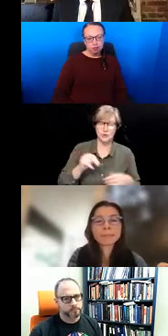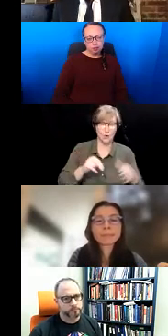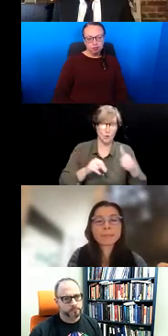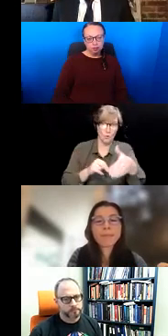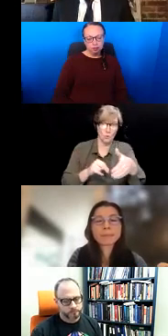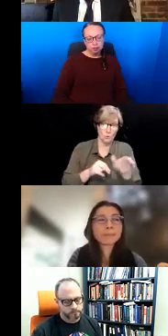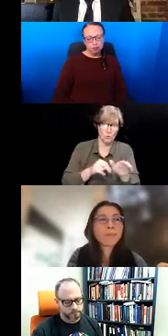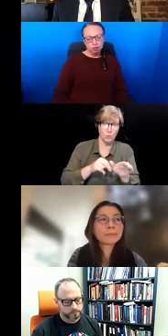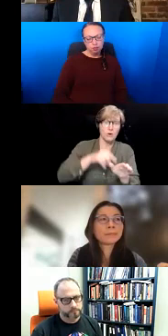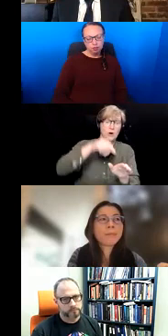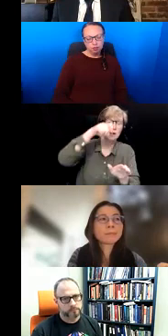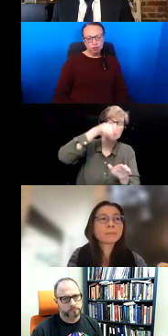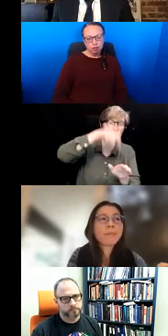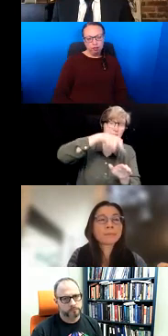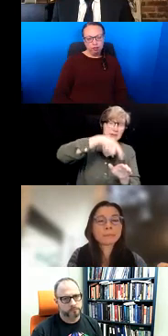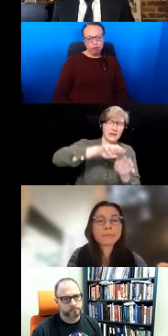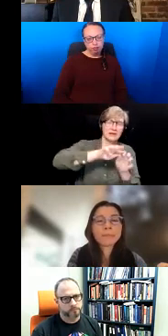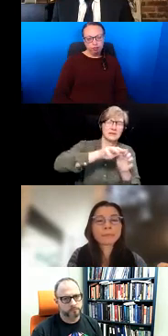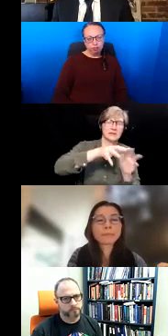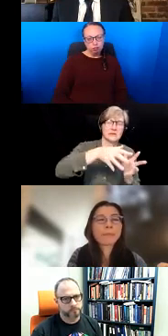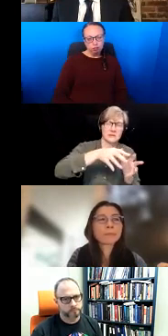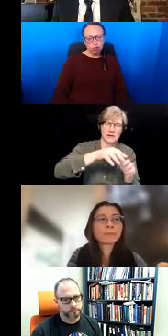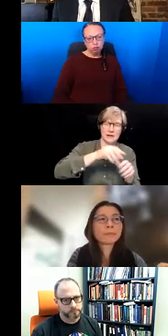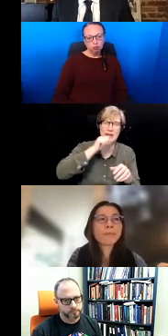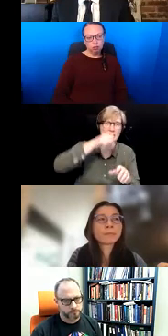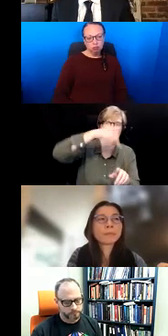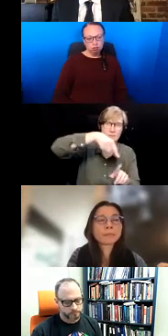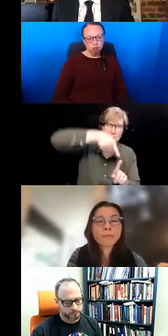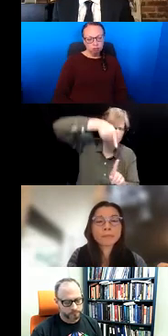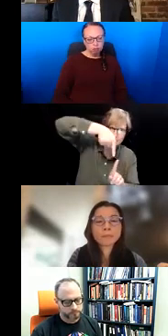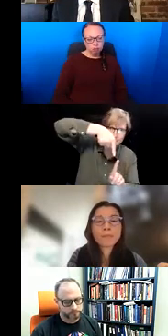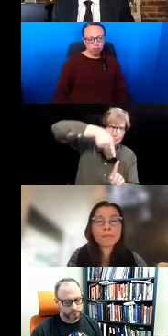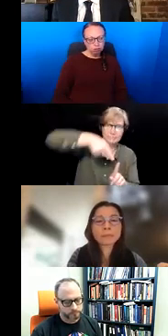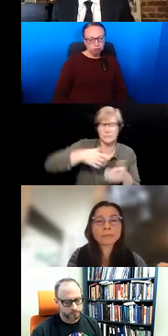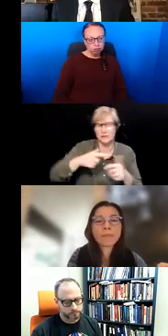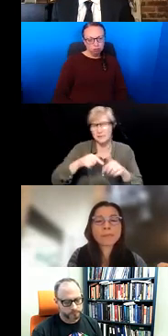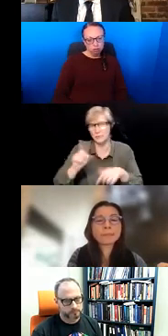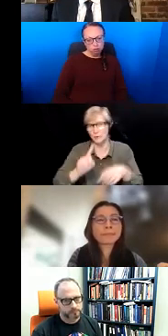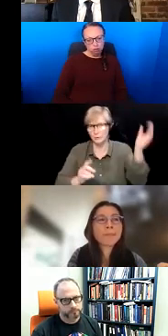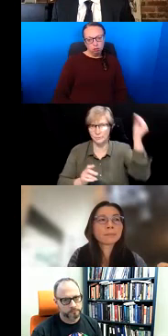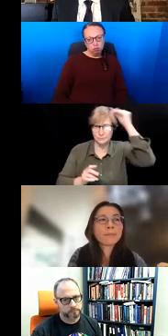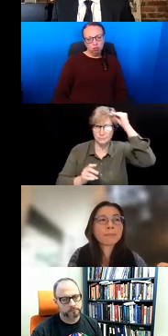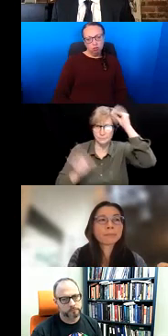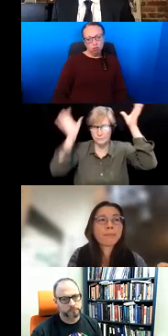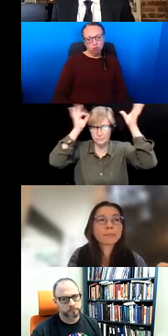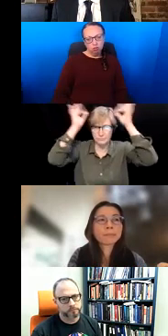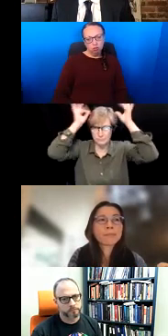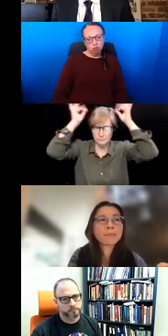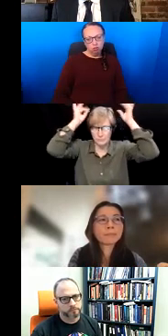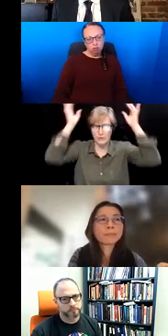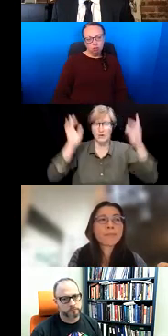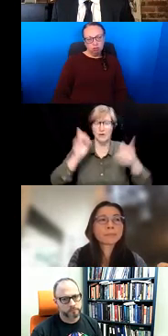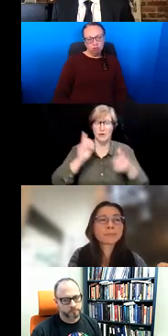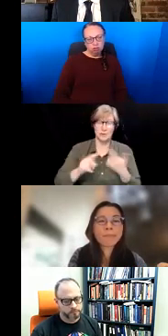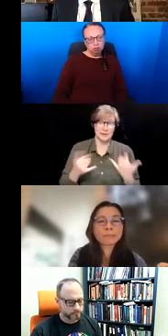area with stimulation, in some ways irrespective of where they're placing electrodes. But what we can